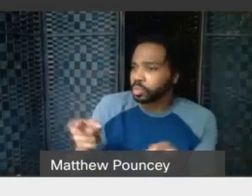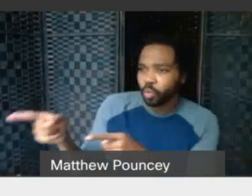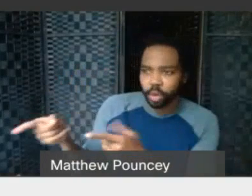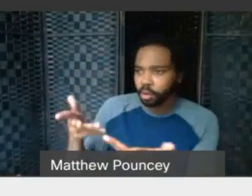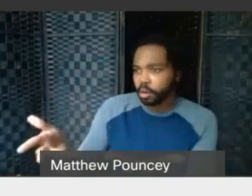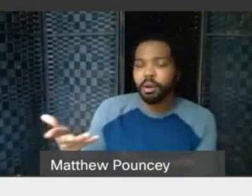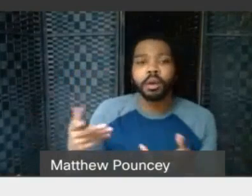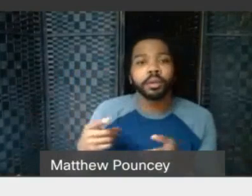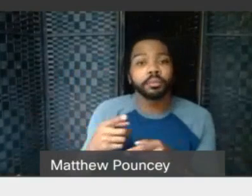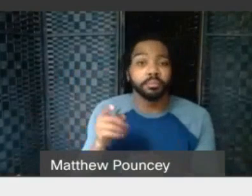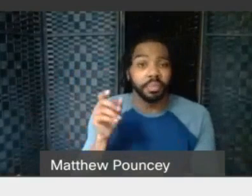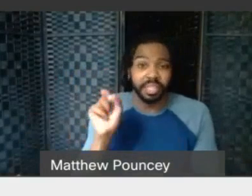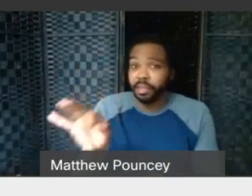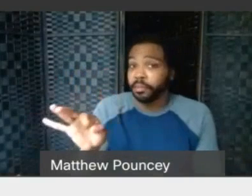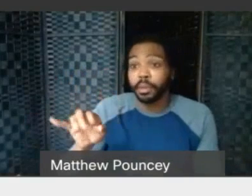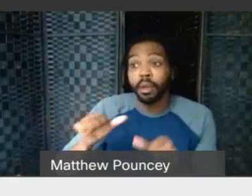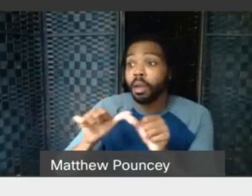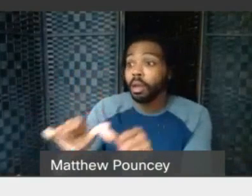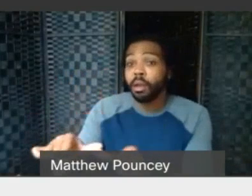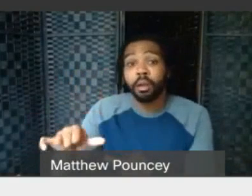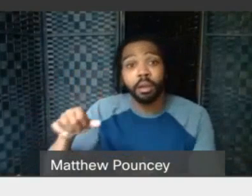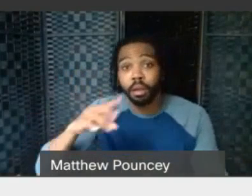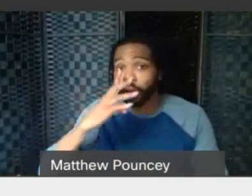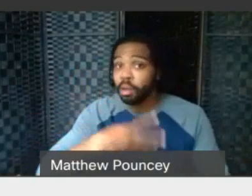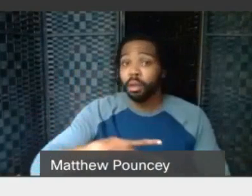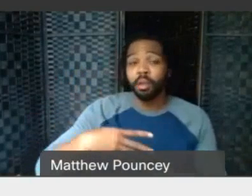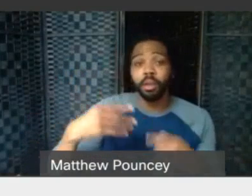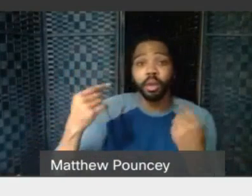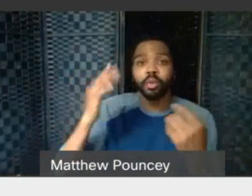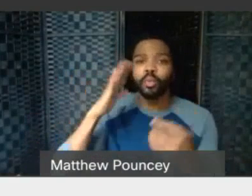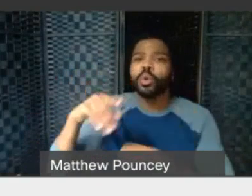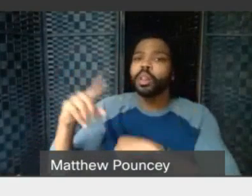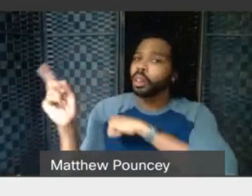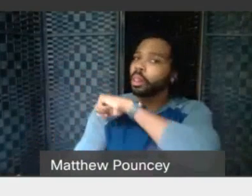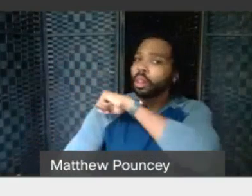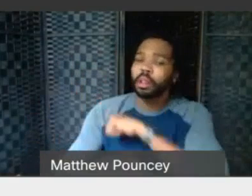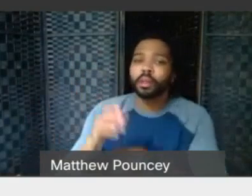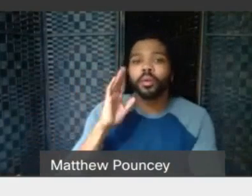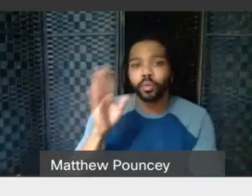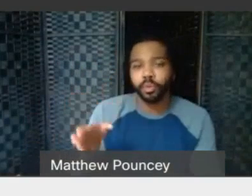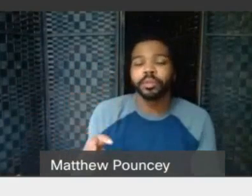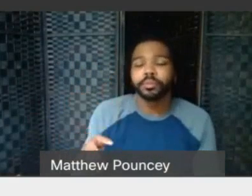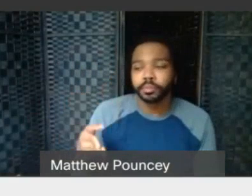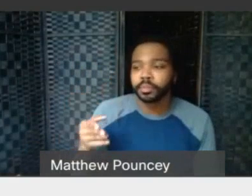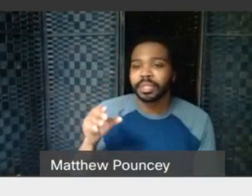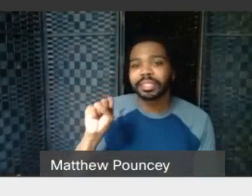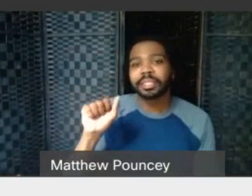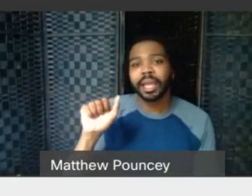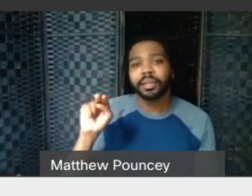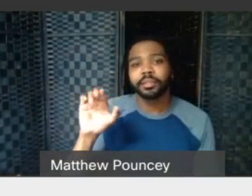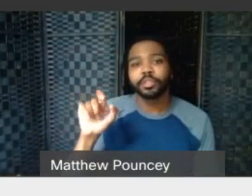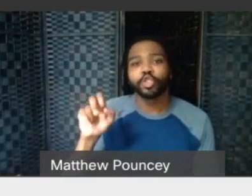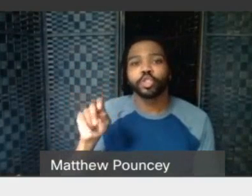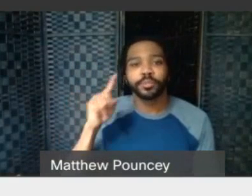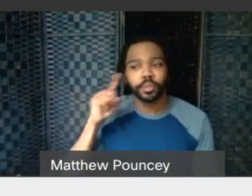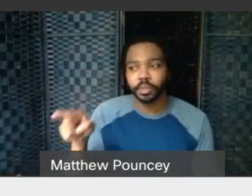now, we're not taking any actions other than trying to really help them figure out what's next in the vaccination, in their vaccination goals, and also try to